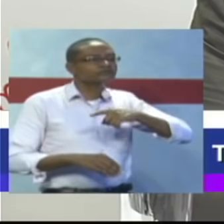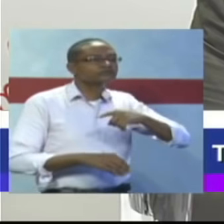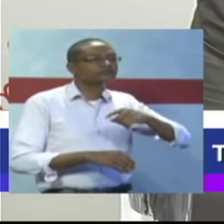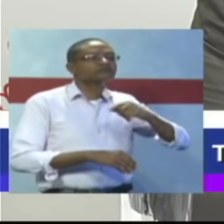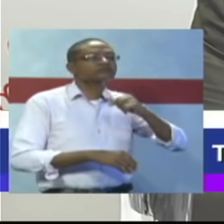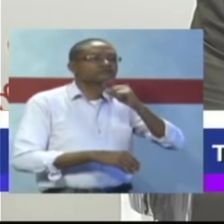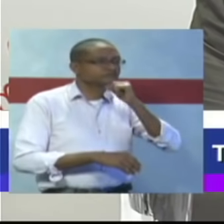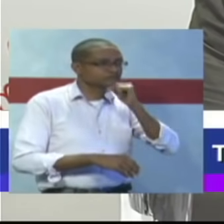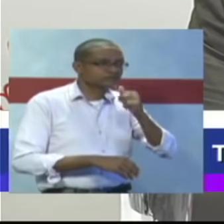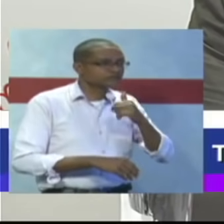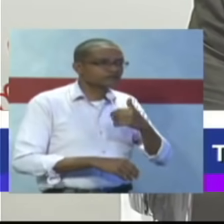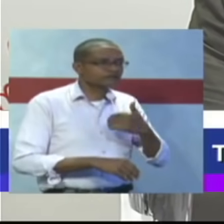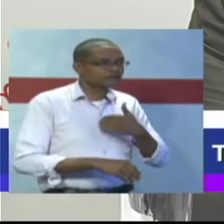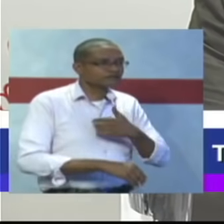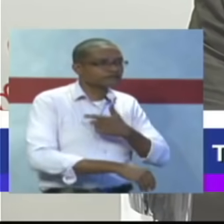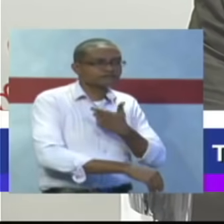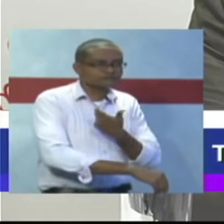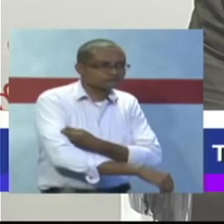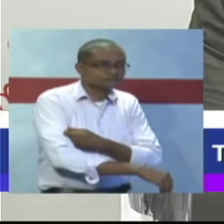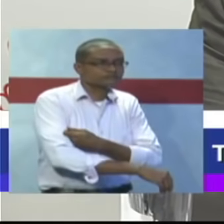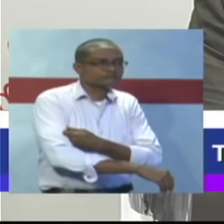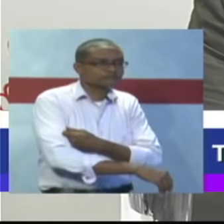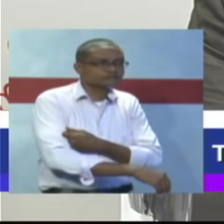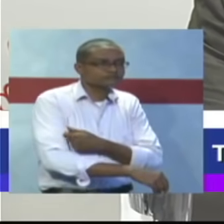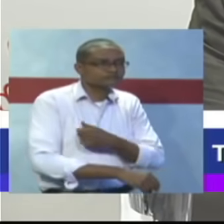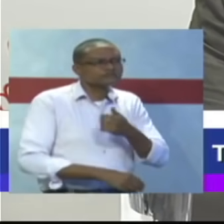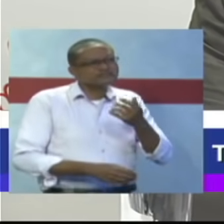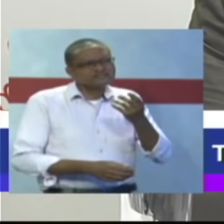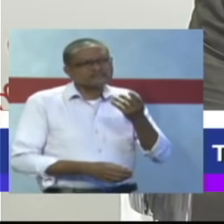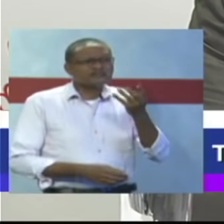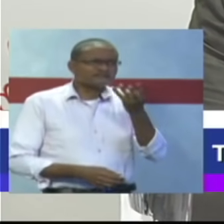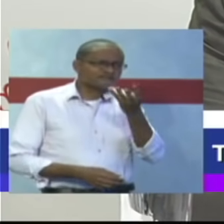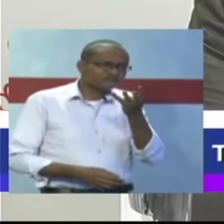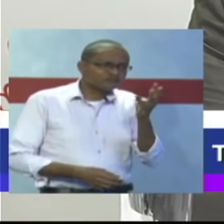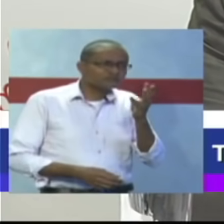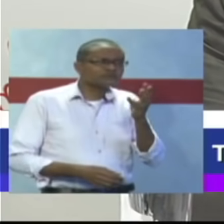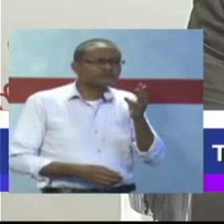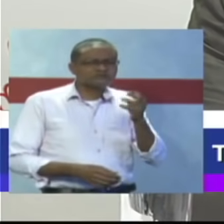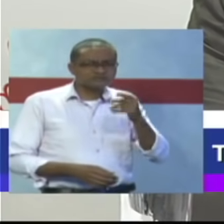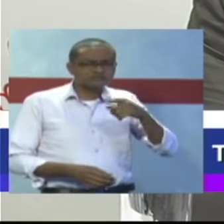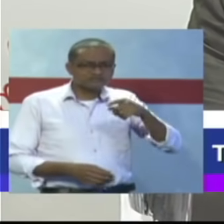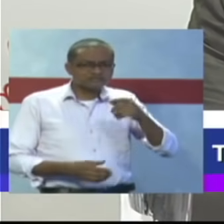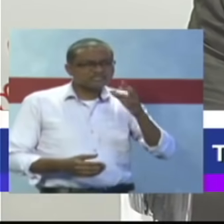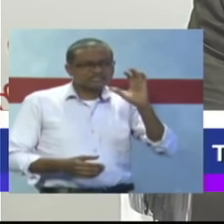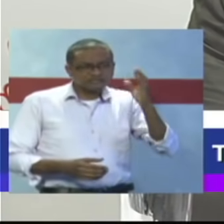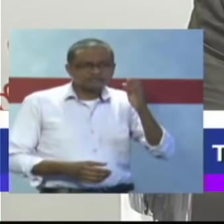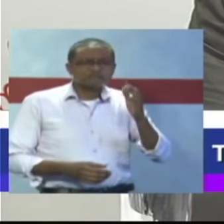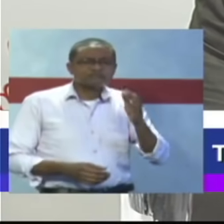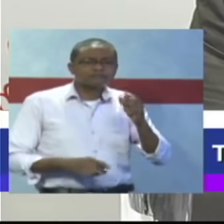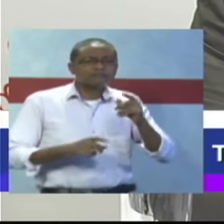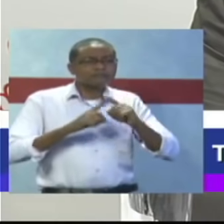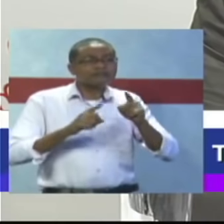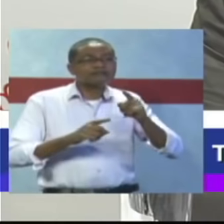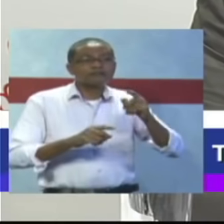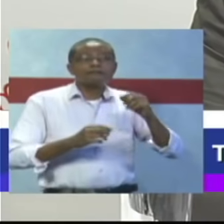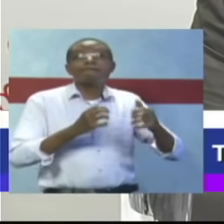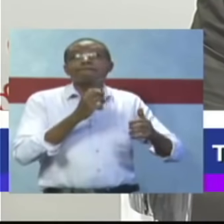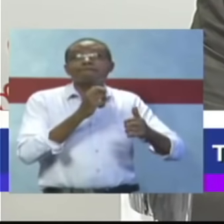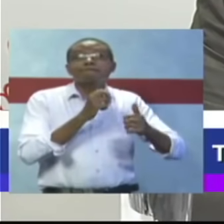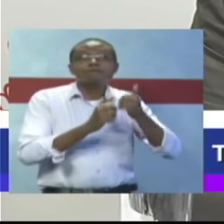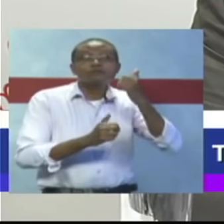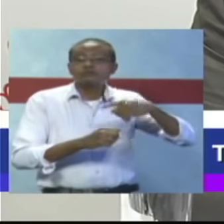importance of having the vaccine to reduce your own personal risk of having an adverse outcome is being